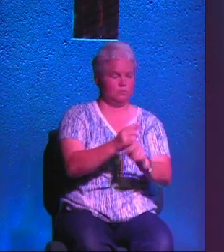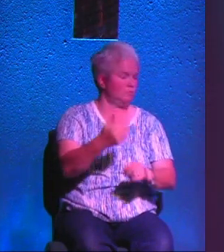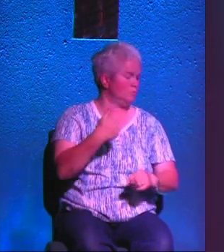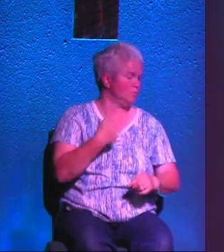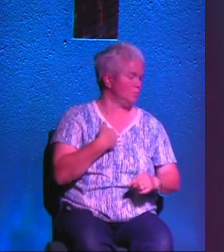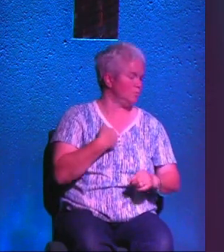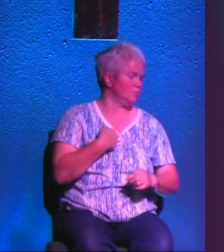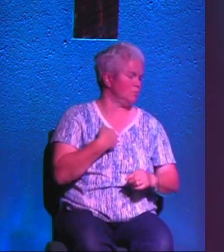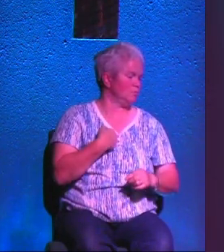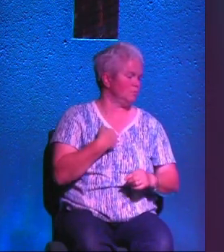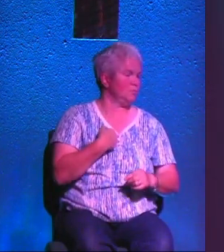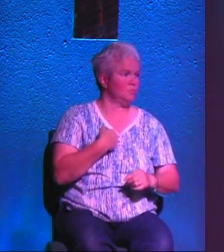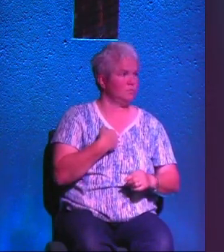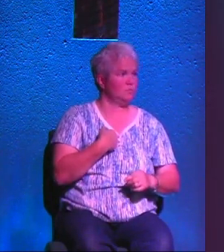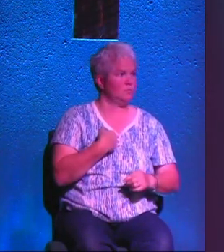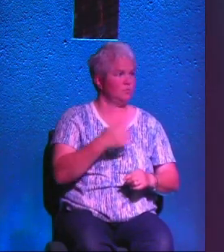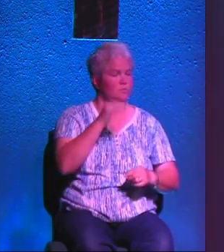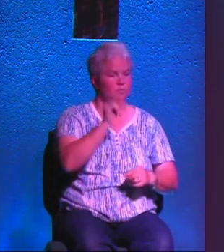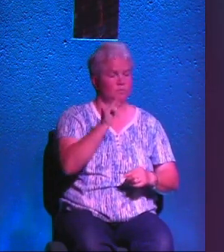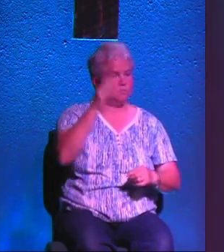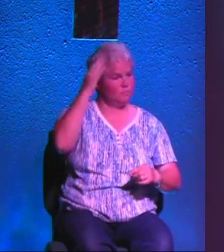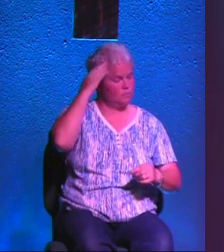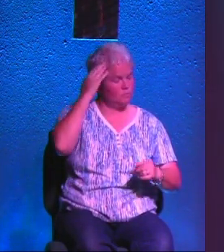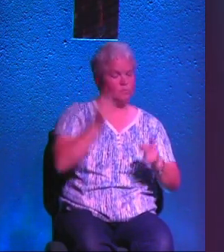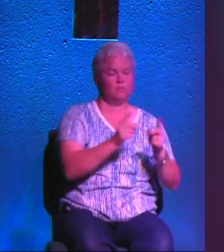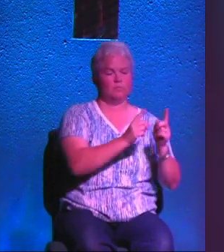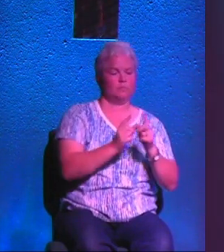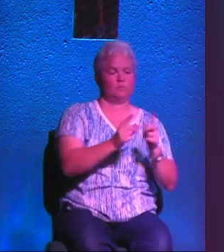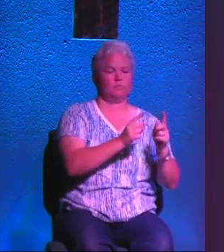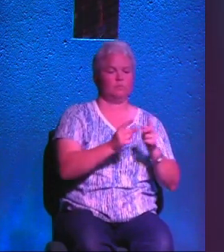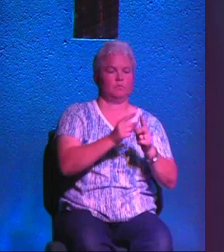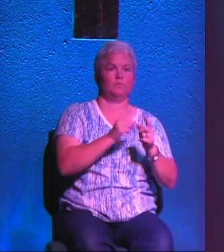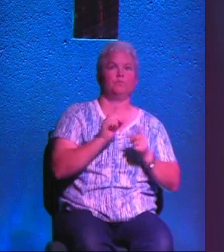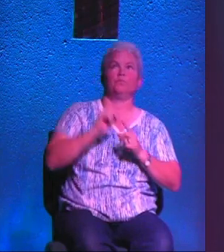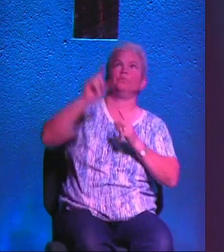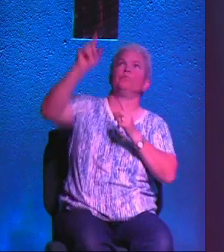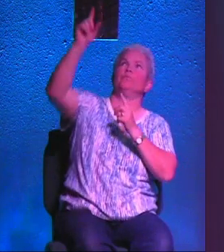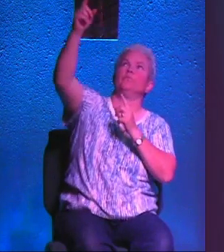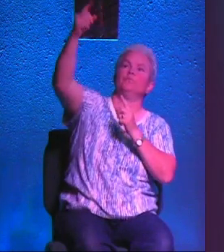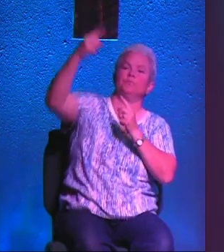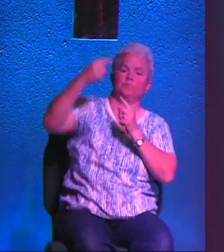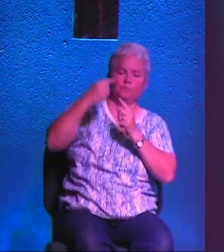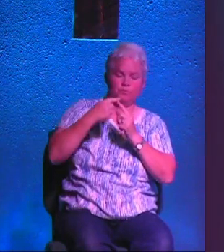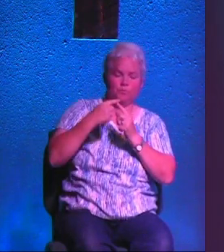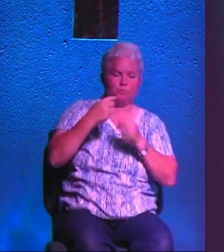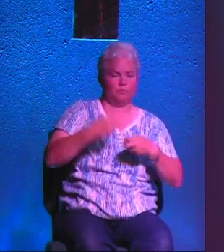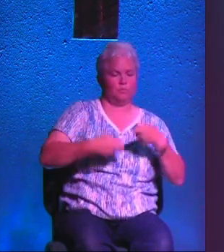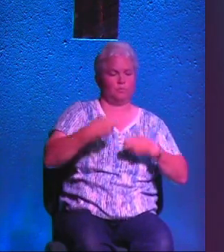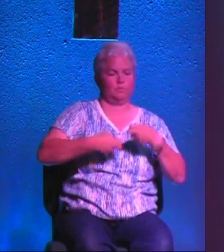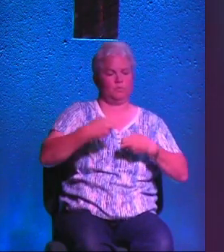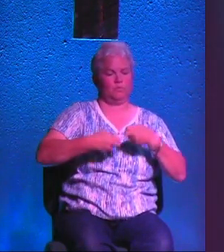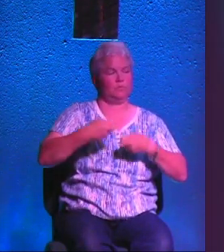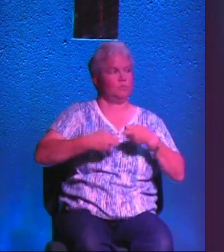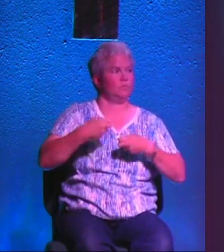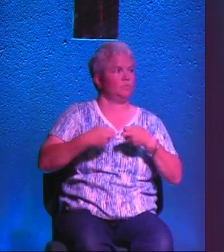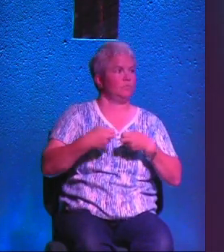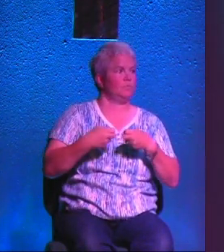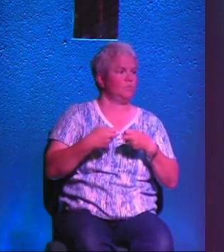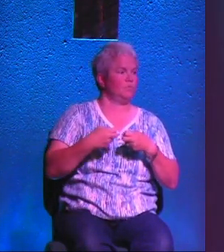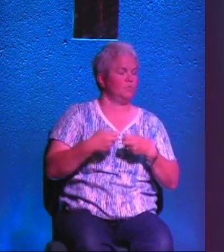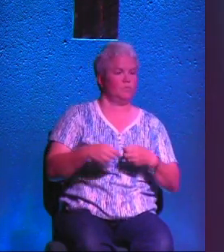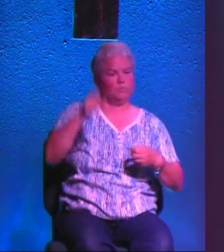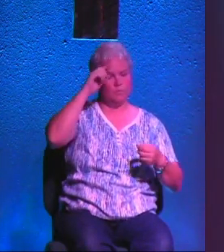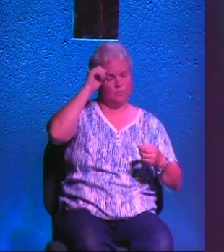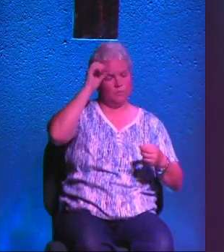follow what I'm doing, do the things that I think you need to do, and you're going to get closer to God. The problem is those were all based